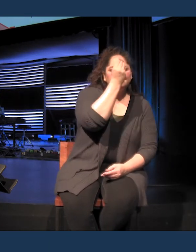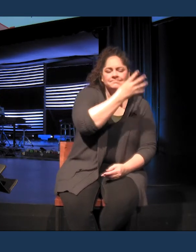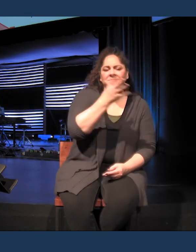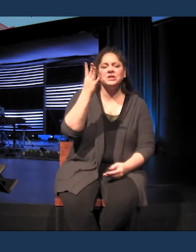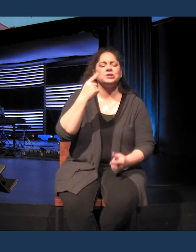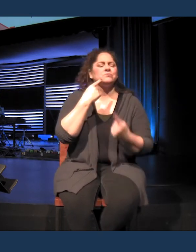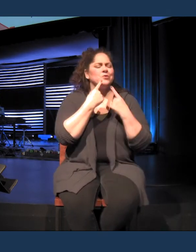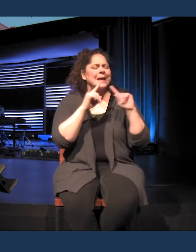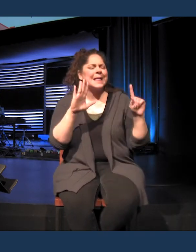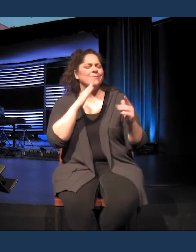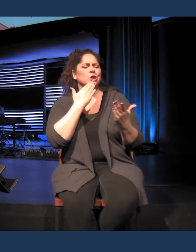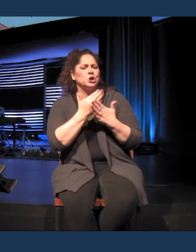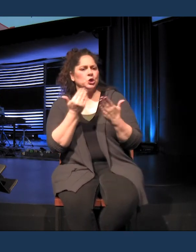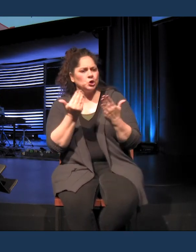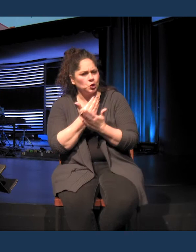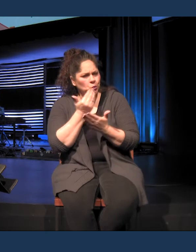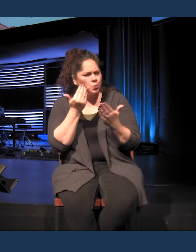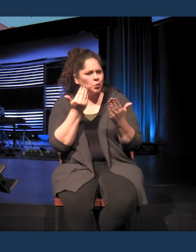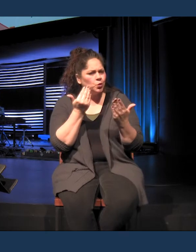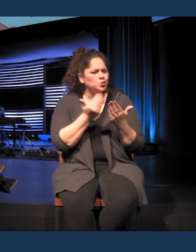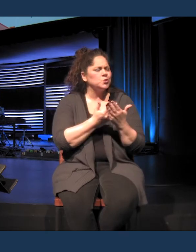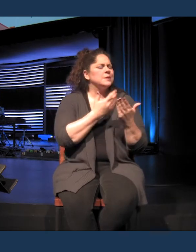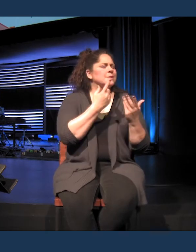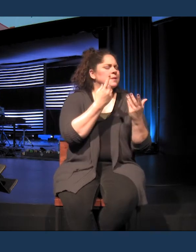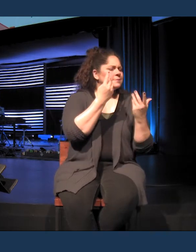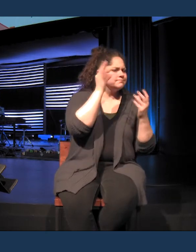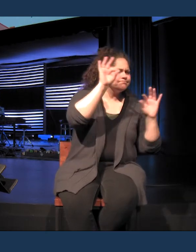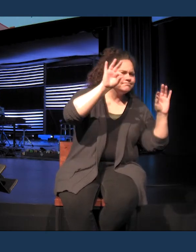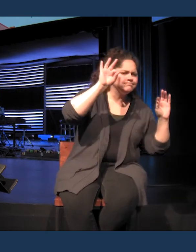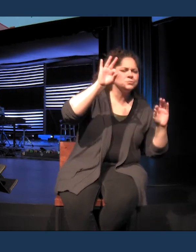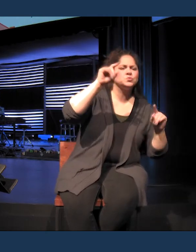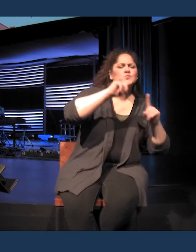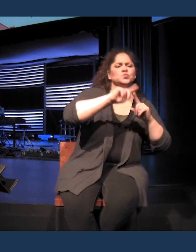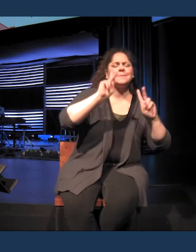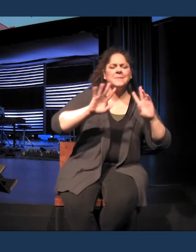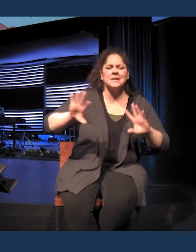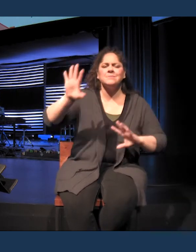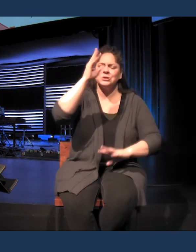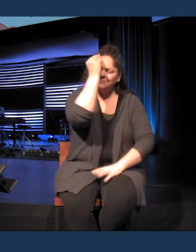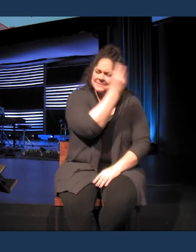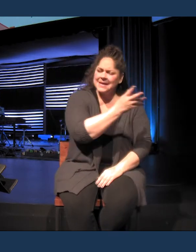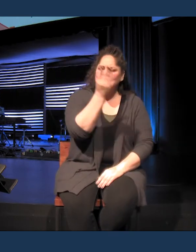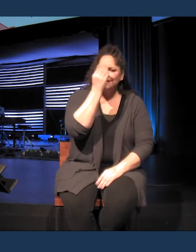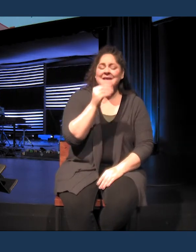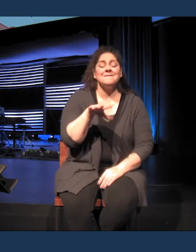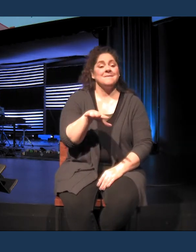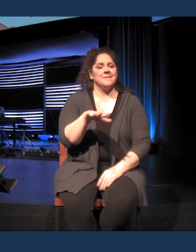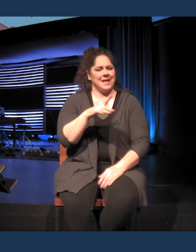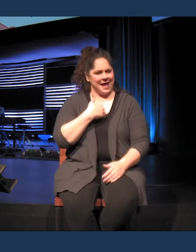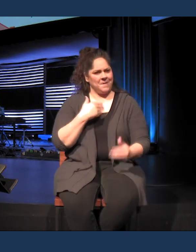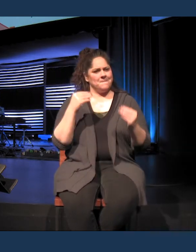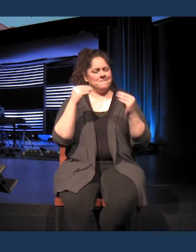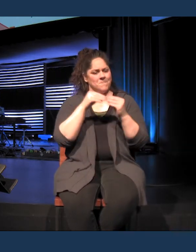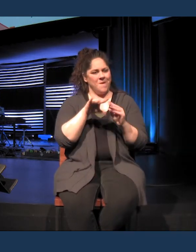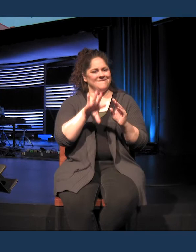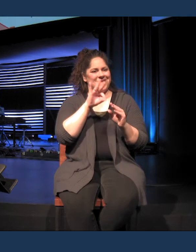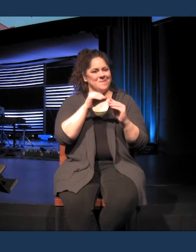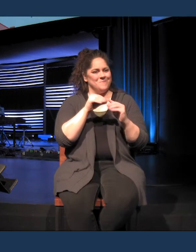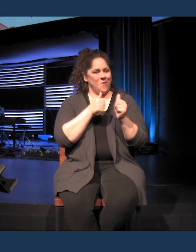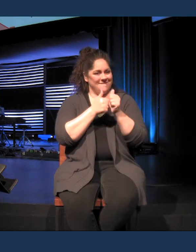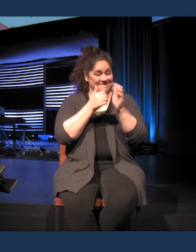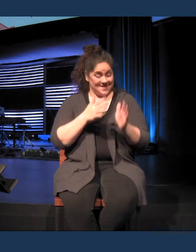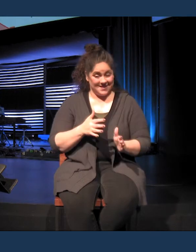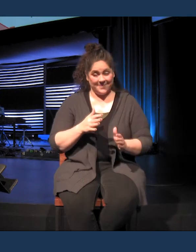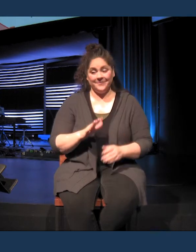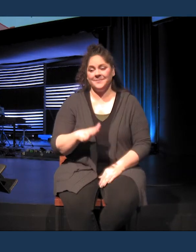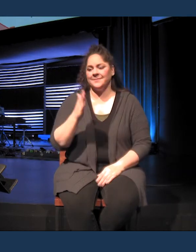news. You've heard this good news, now go and proclaim it. Go out and proclaim it and find more disciples. The second thing we